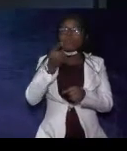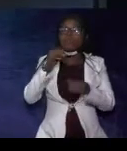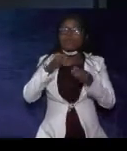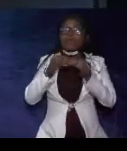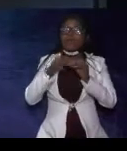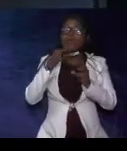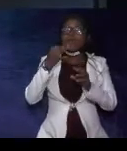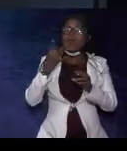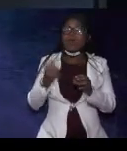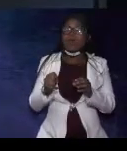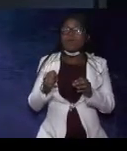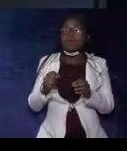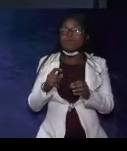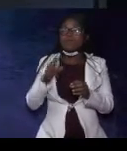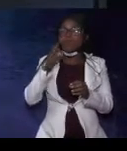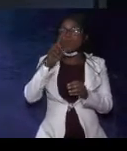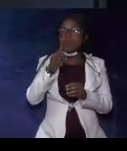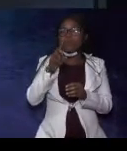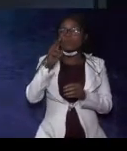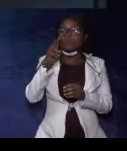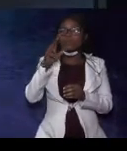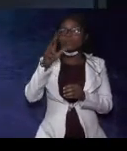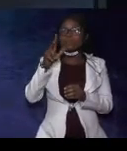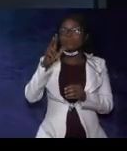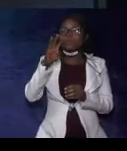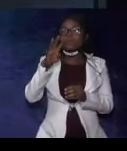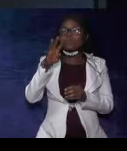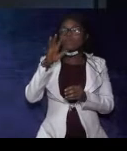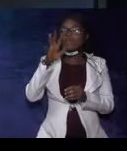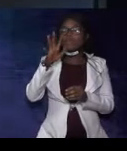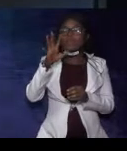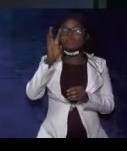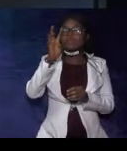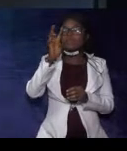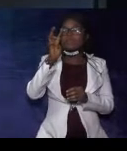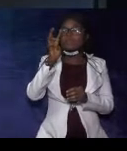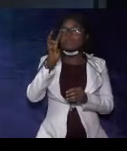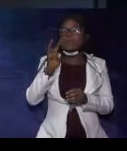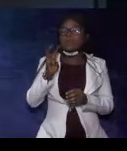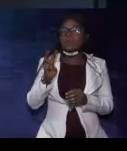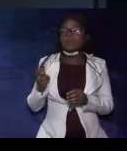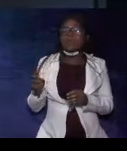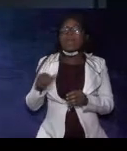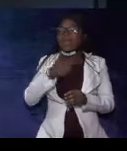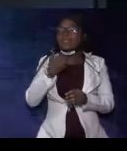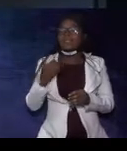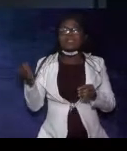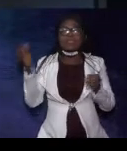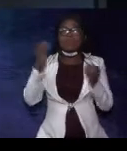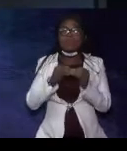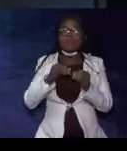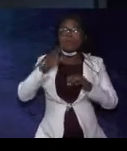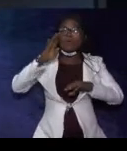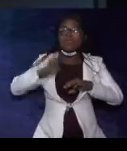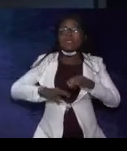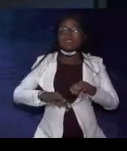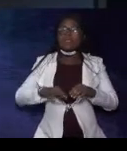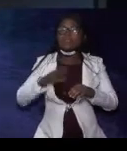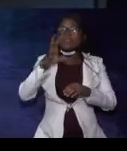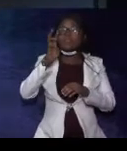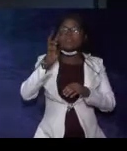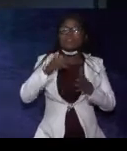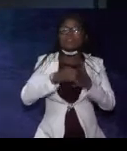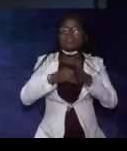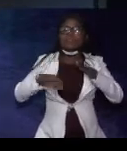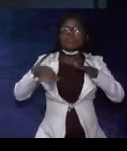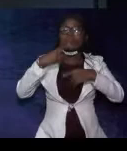maximum number of digits that you can have here is going to be 6, meaning 1, 2, 3, 4, 5, 6. Or anything more than 6